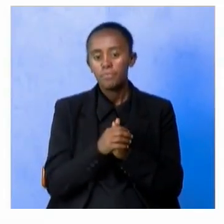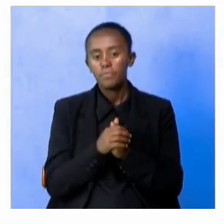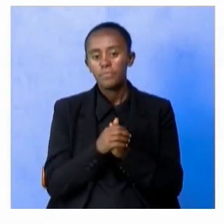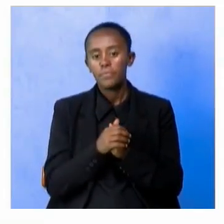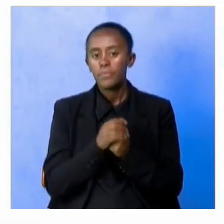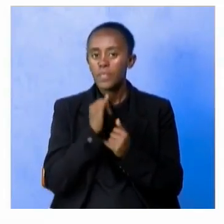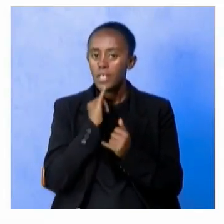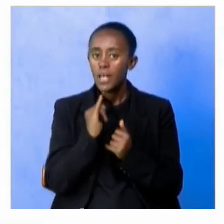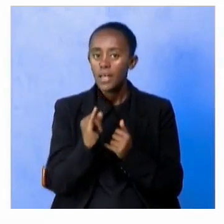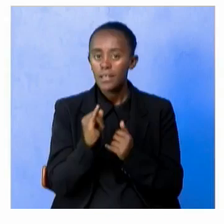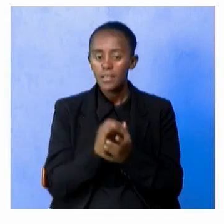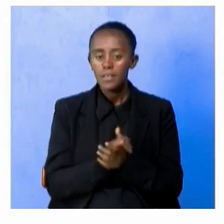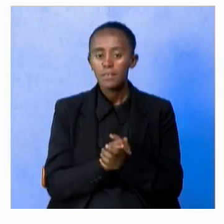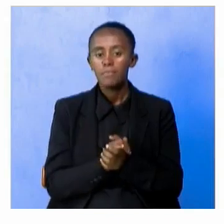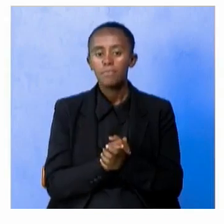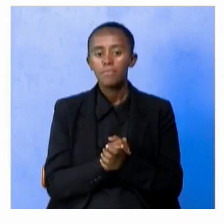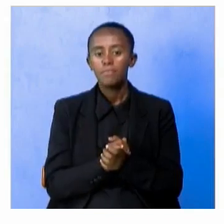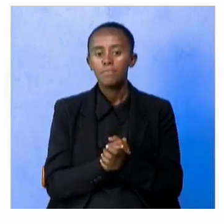is